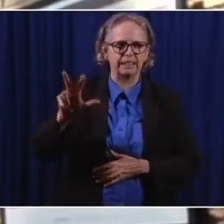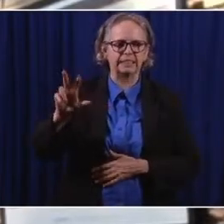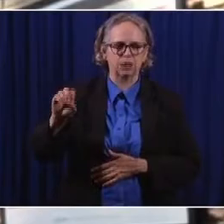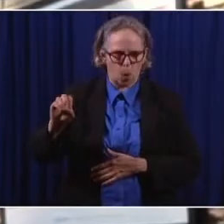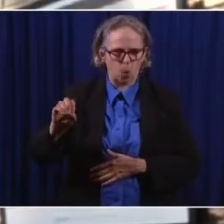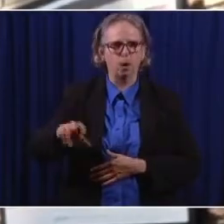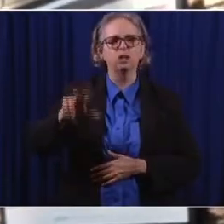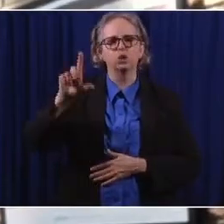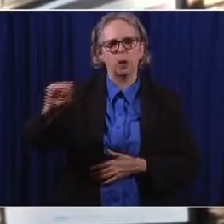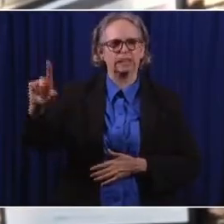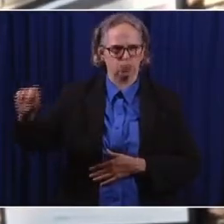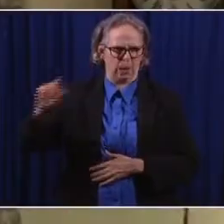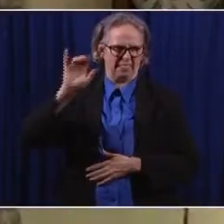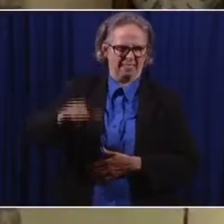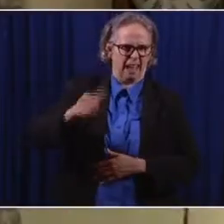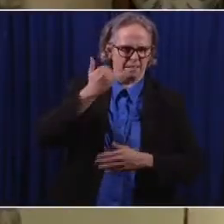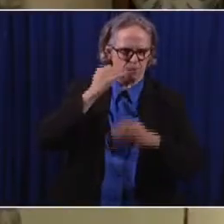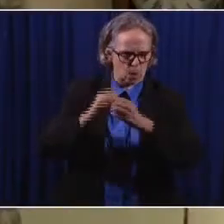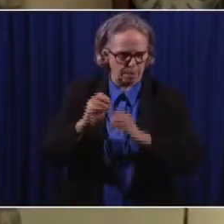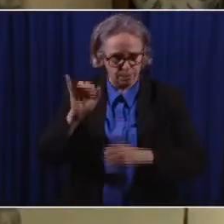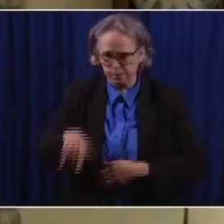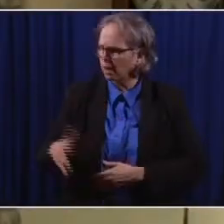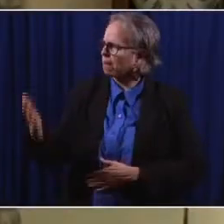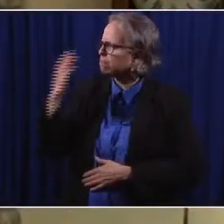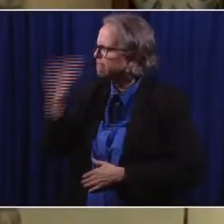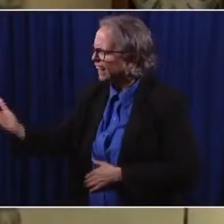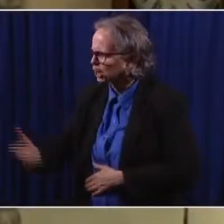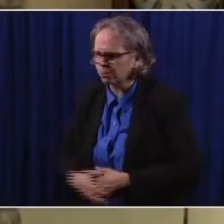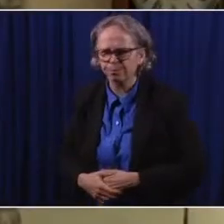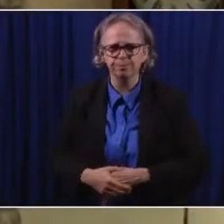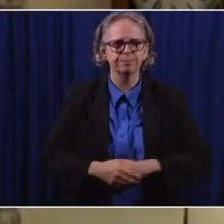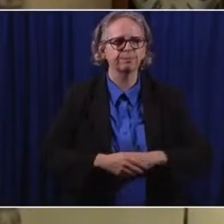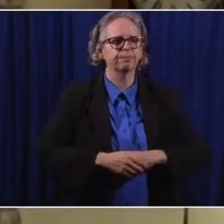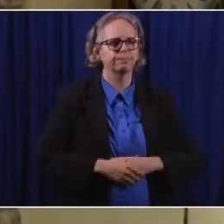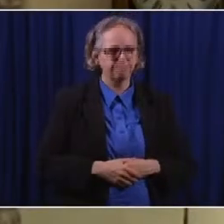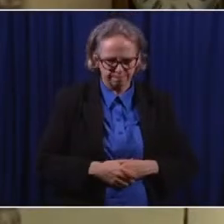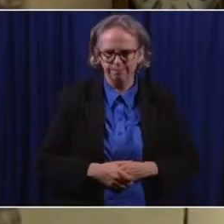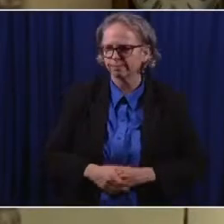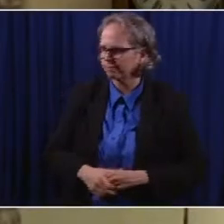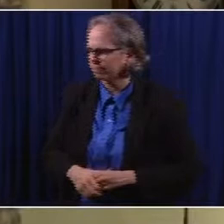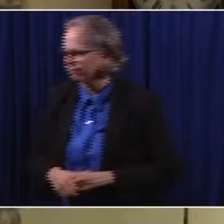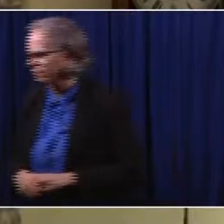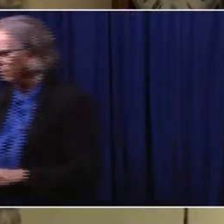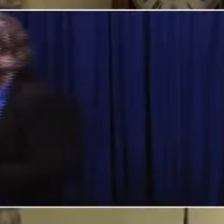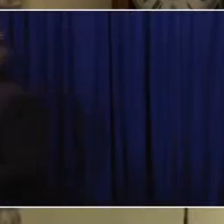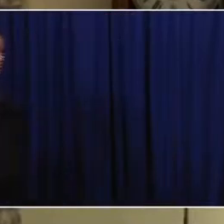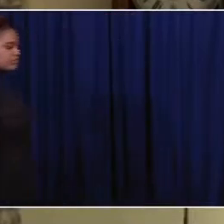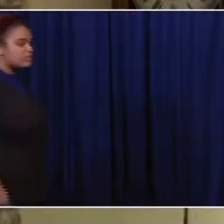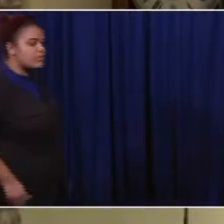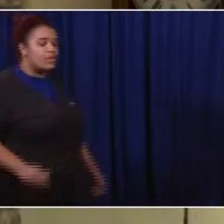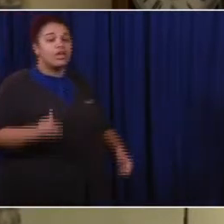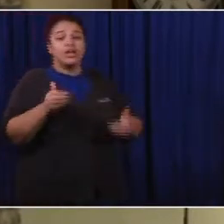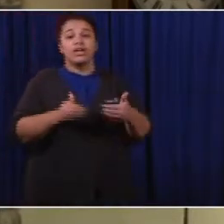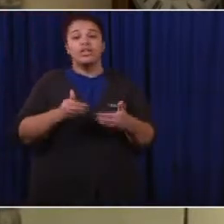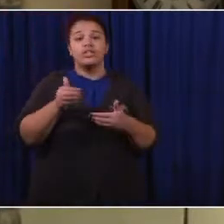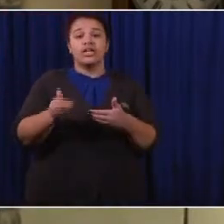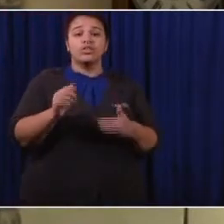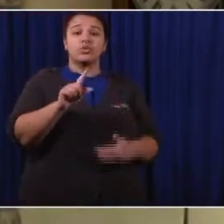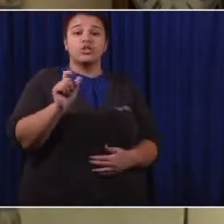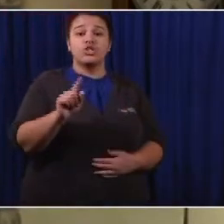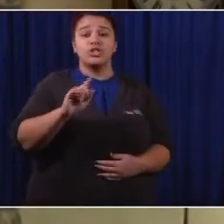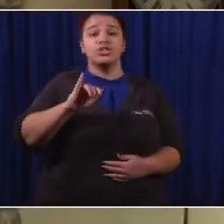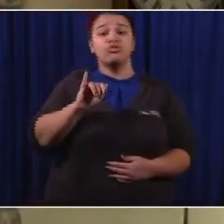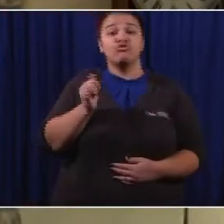Director, thank you very much. You're welcome, Governor. Next question is from Jim Province at the Toledo Blade. Hi, Governor. Hey,